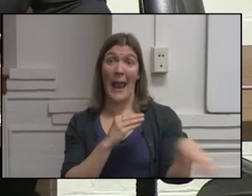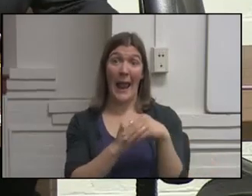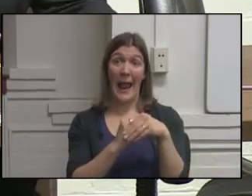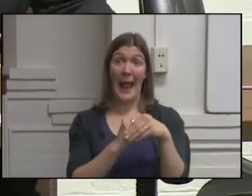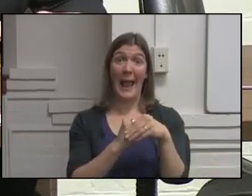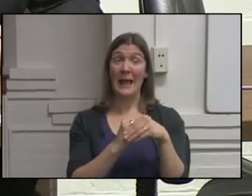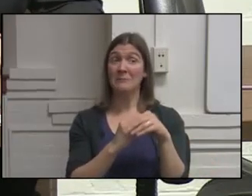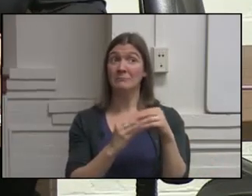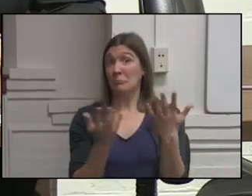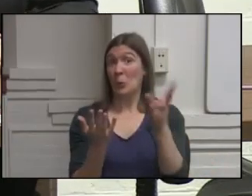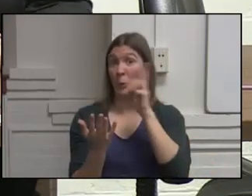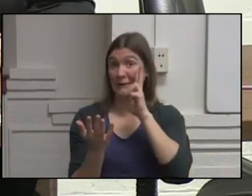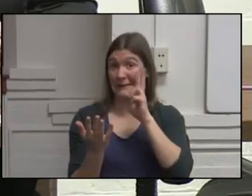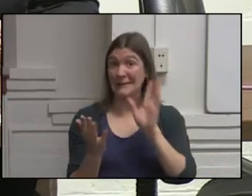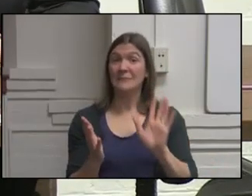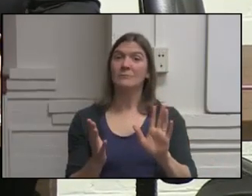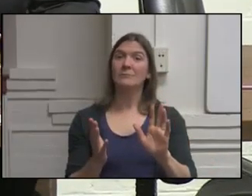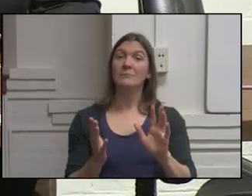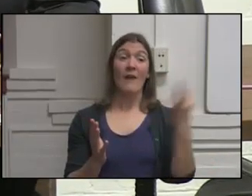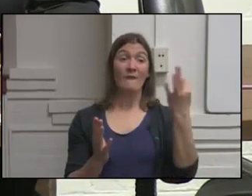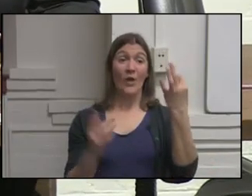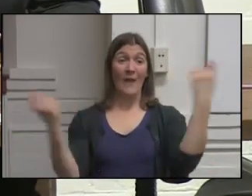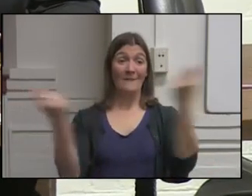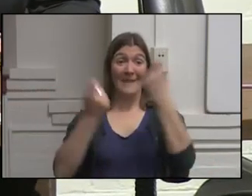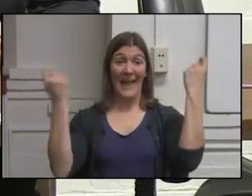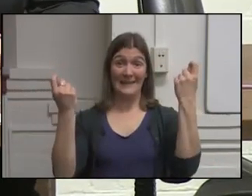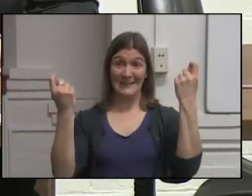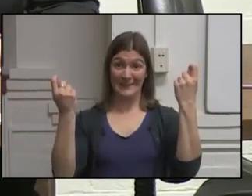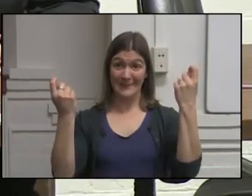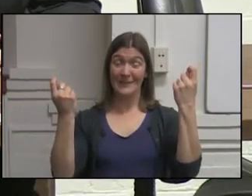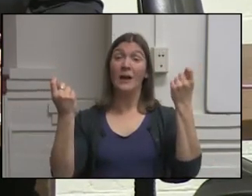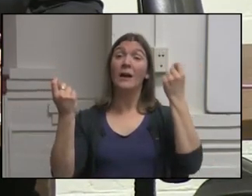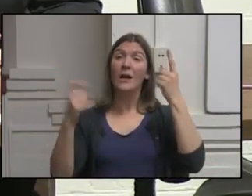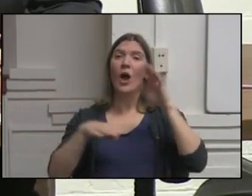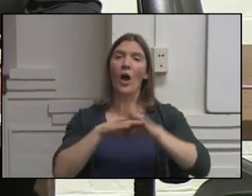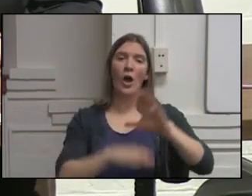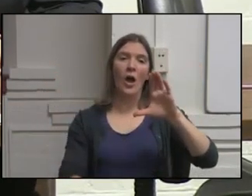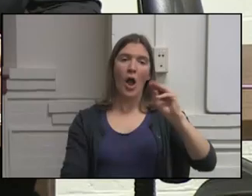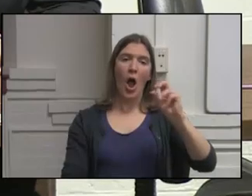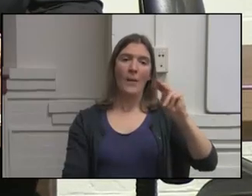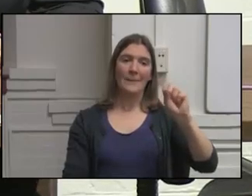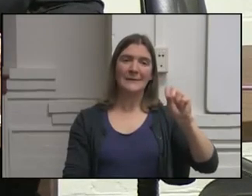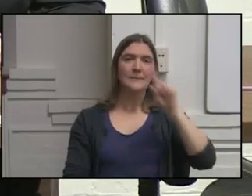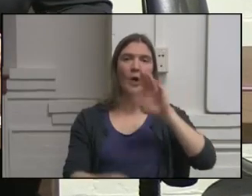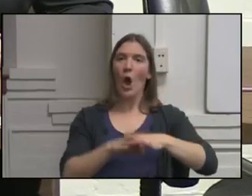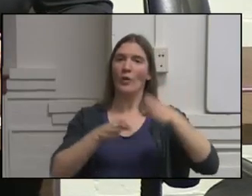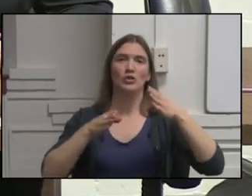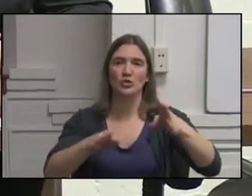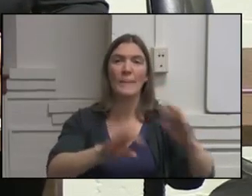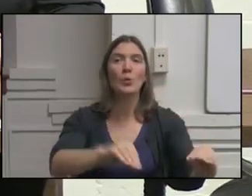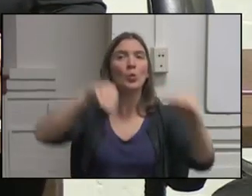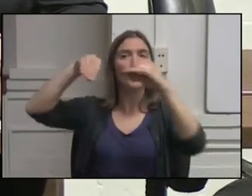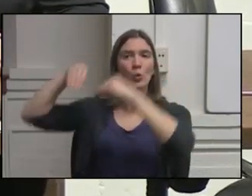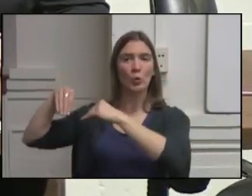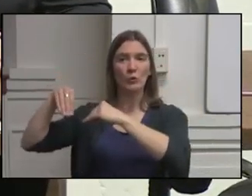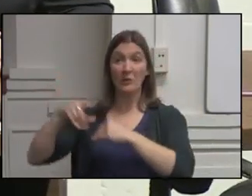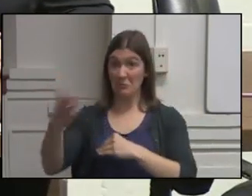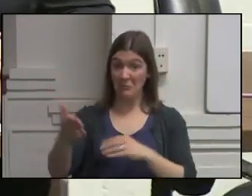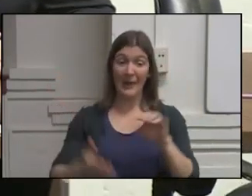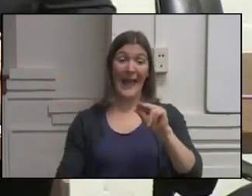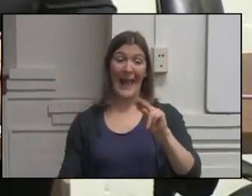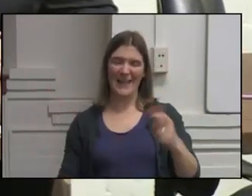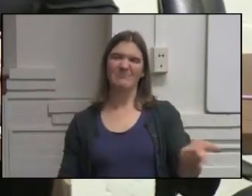in this year is to have our Friday festivities on the Commons. And Anne, do you want to talk about sure. that? Sure. Yeah, so